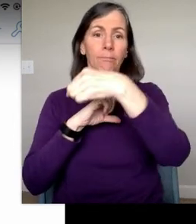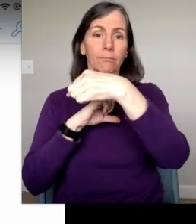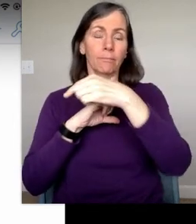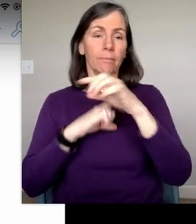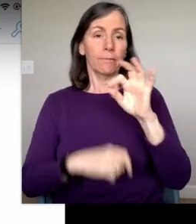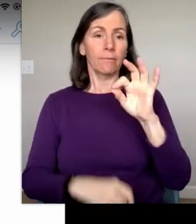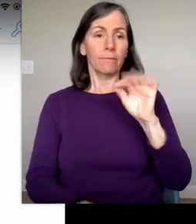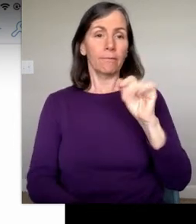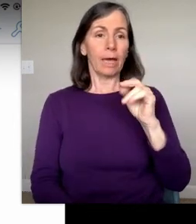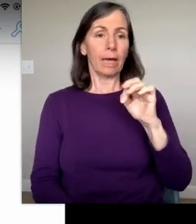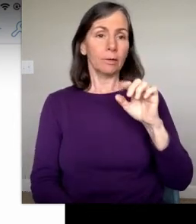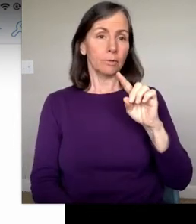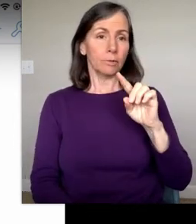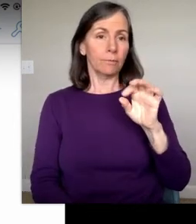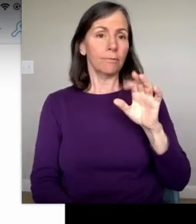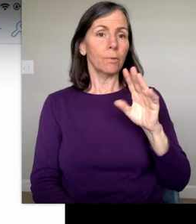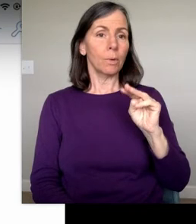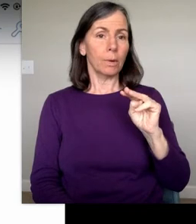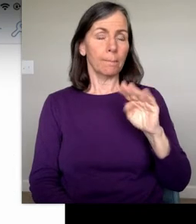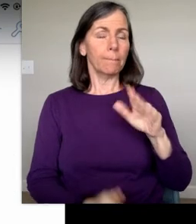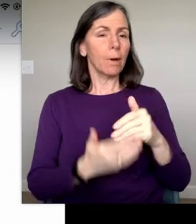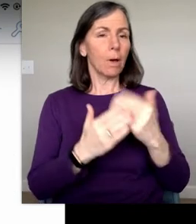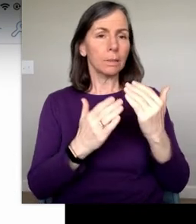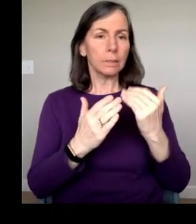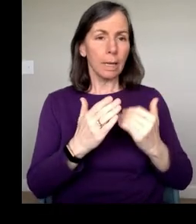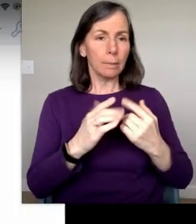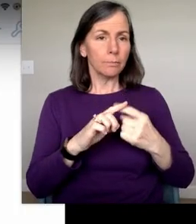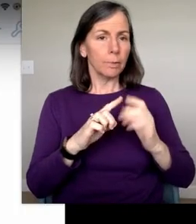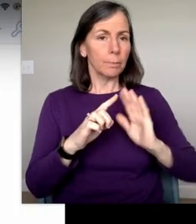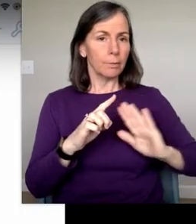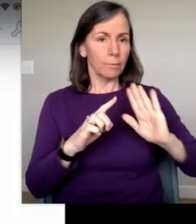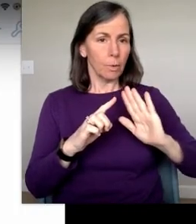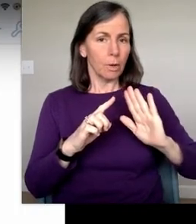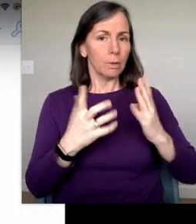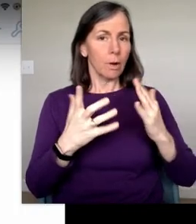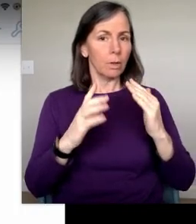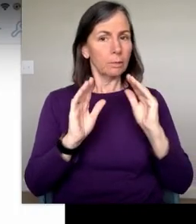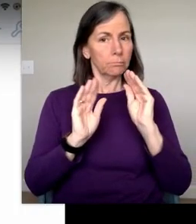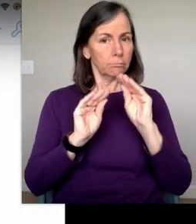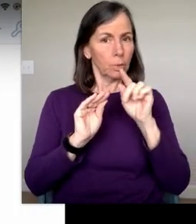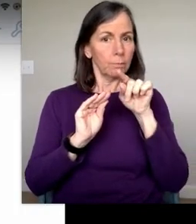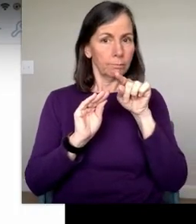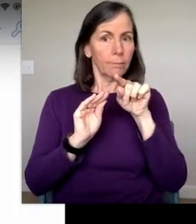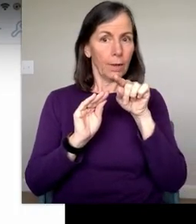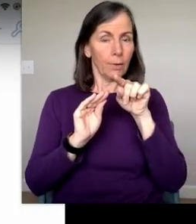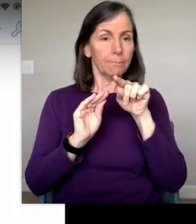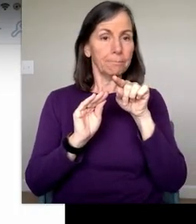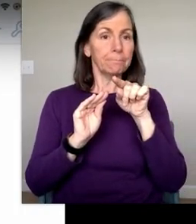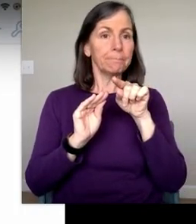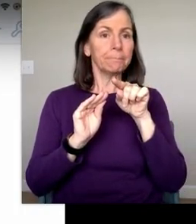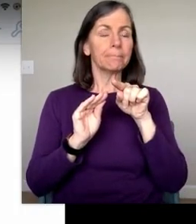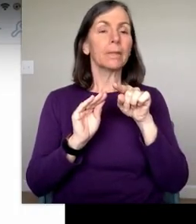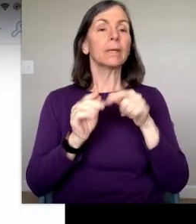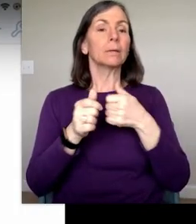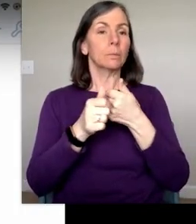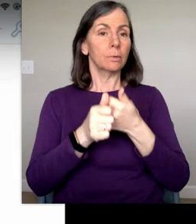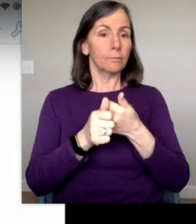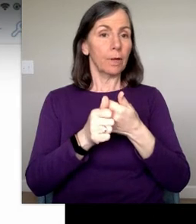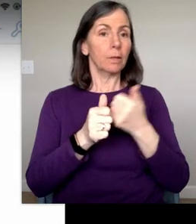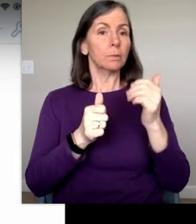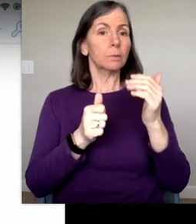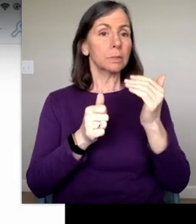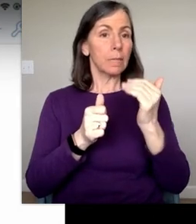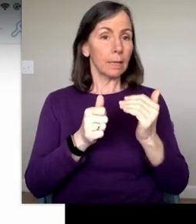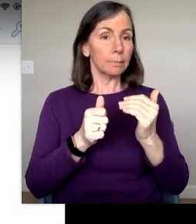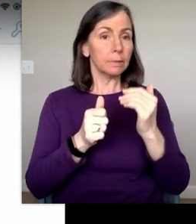So all the steps from last time are just listed at the top. And we're going to follow these steps to help